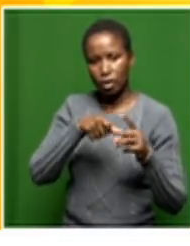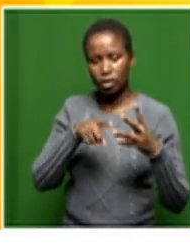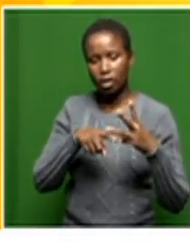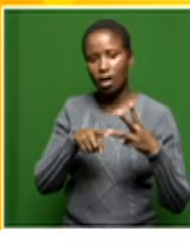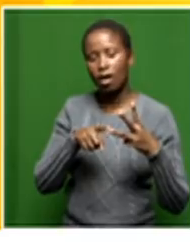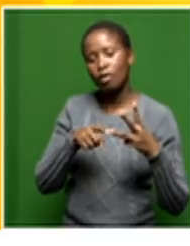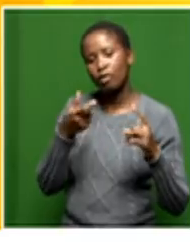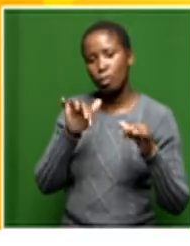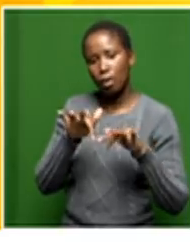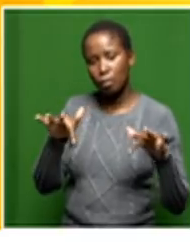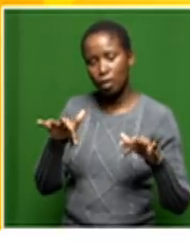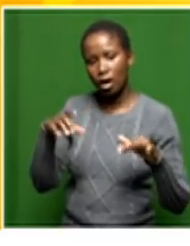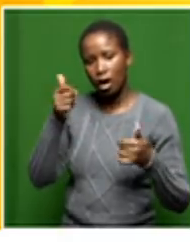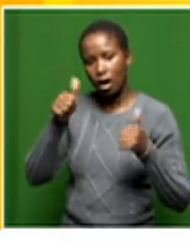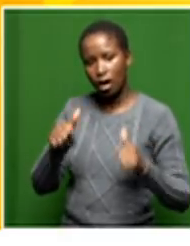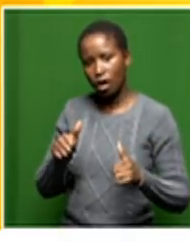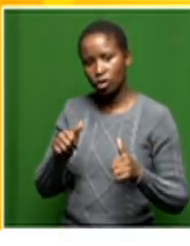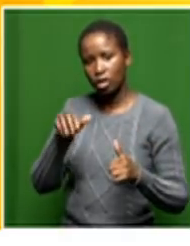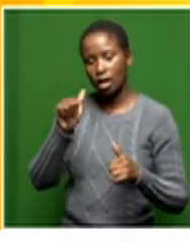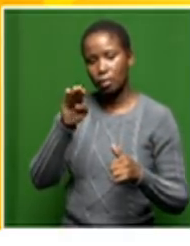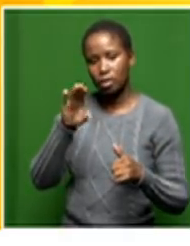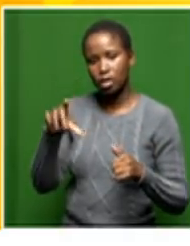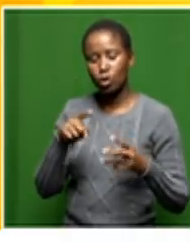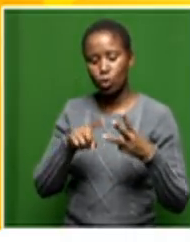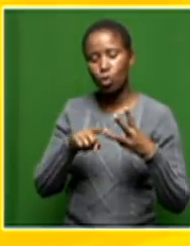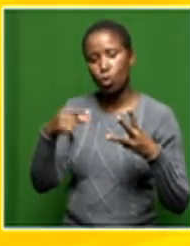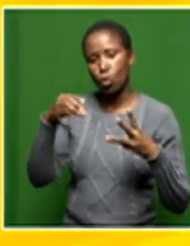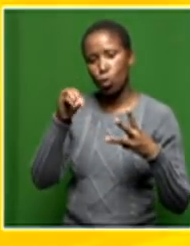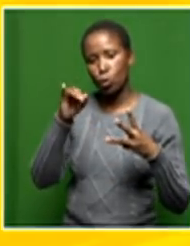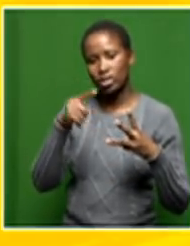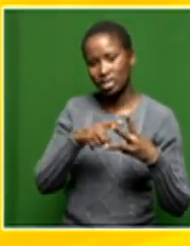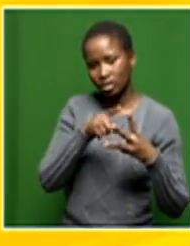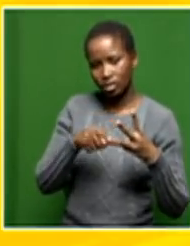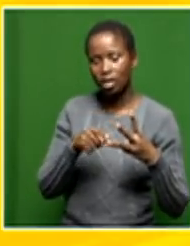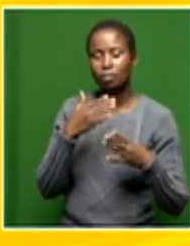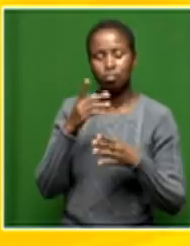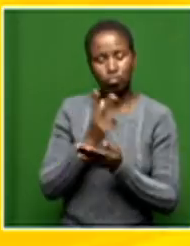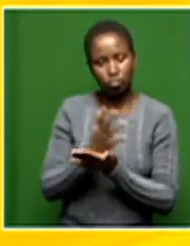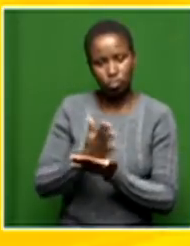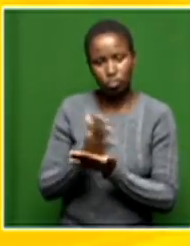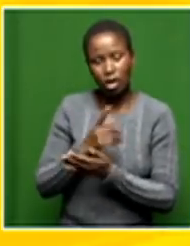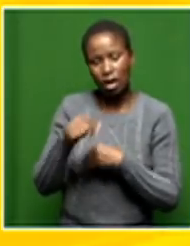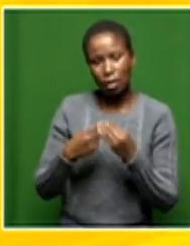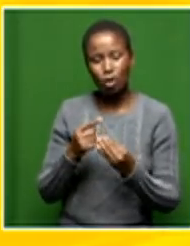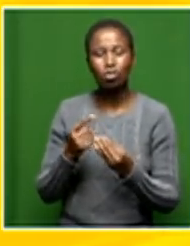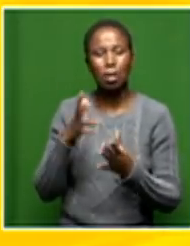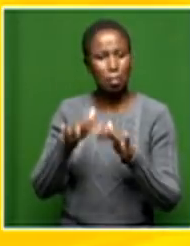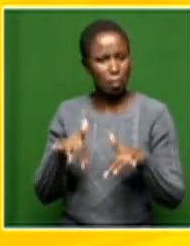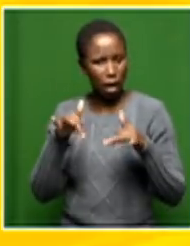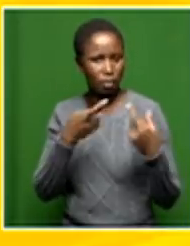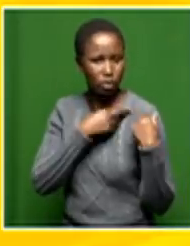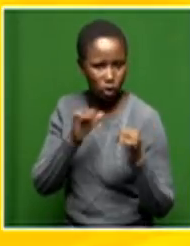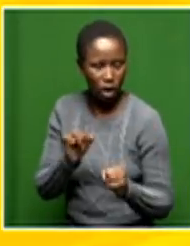on Public Accounts and APC, President Themba Godi, speaking to us there on Parliament and accountability in